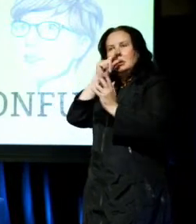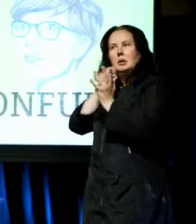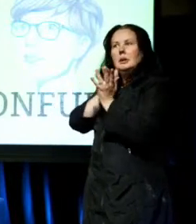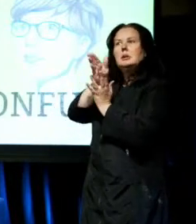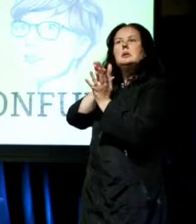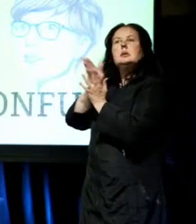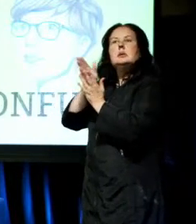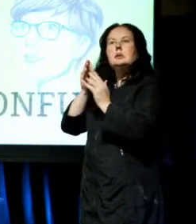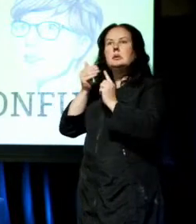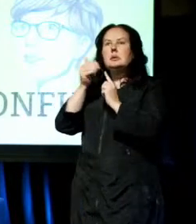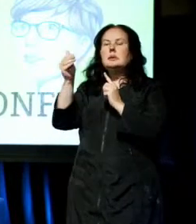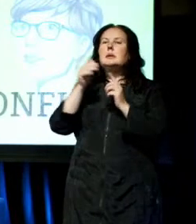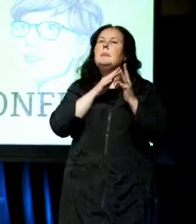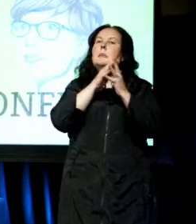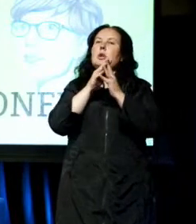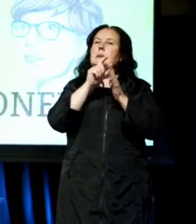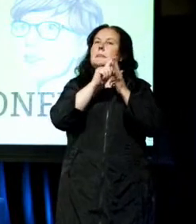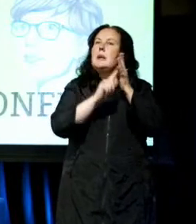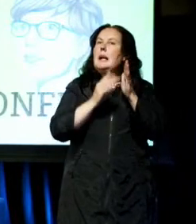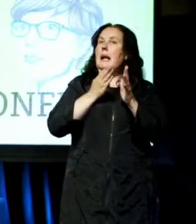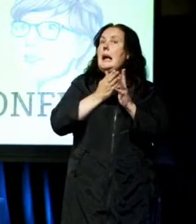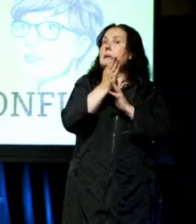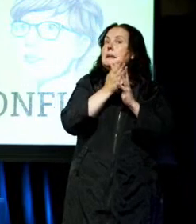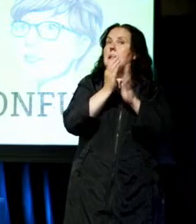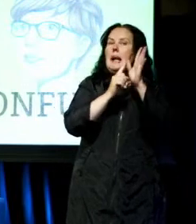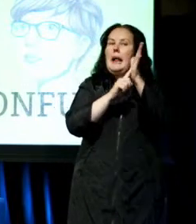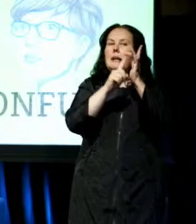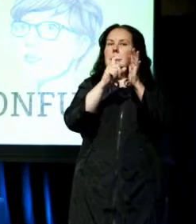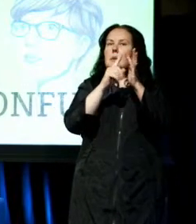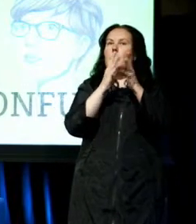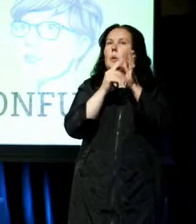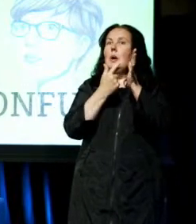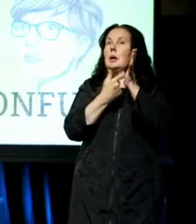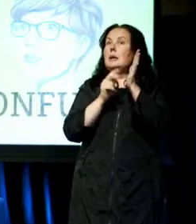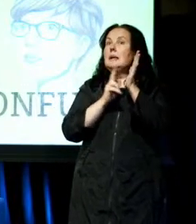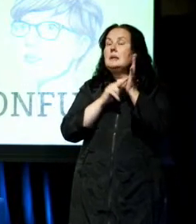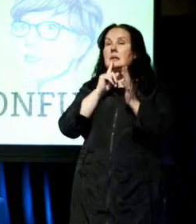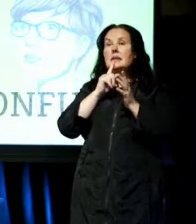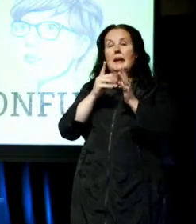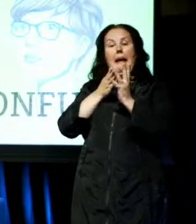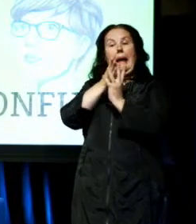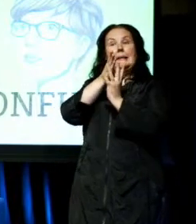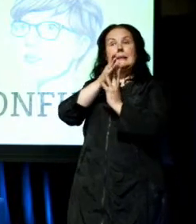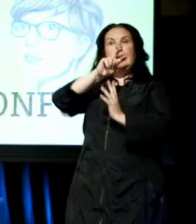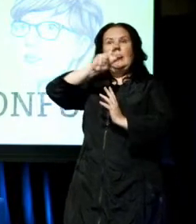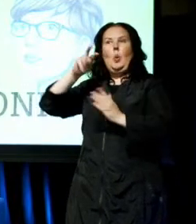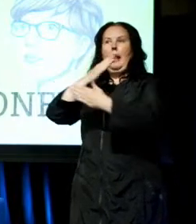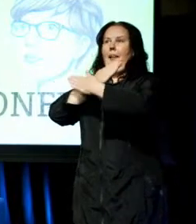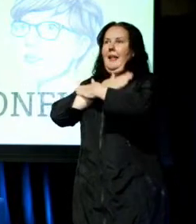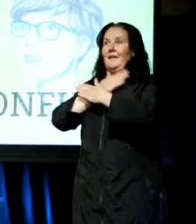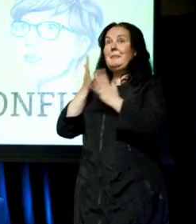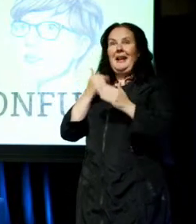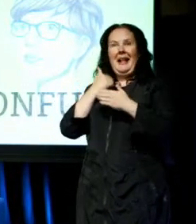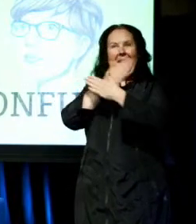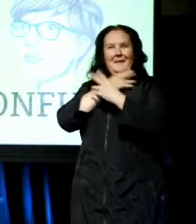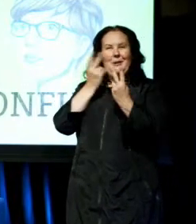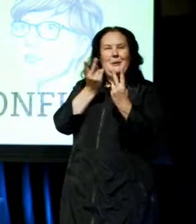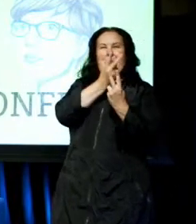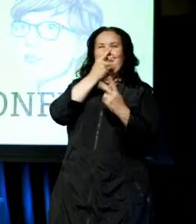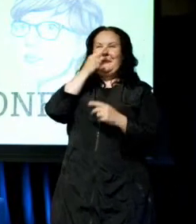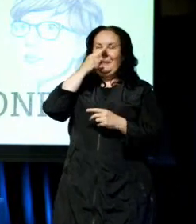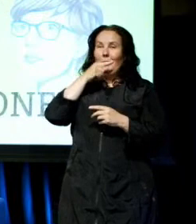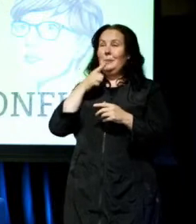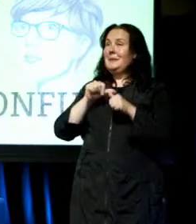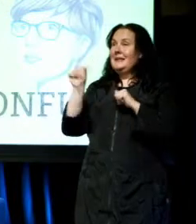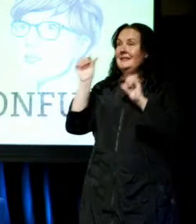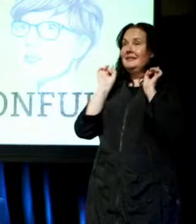disability activist Alice Wong says, access is love. And I love these two people. So let's get to it. And I